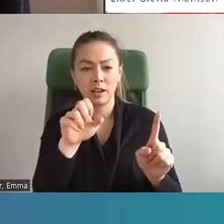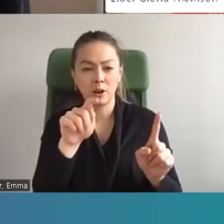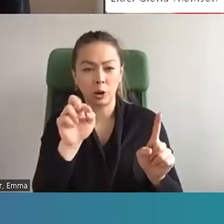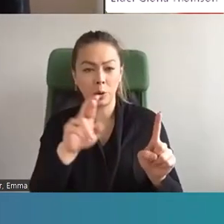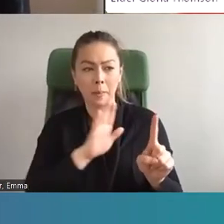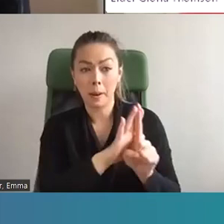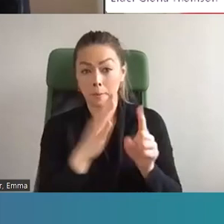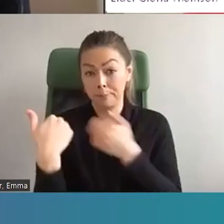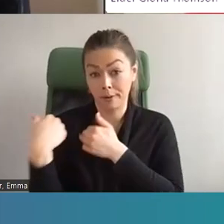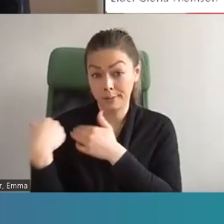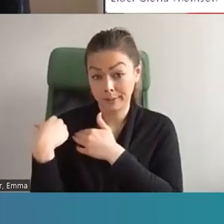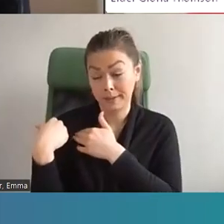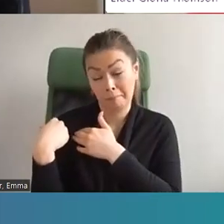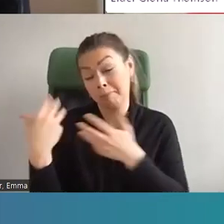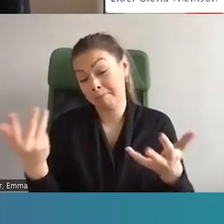I think